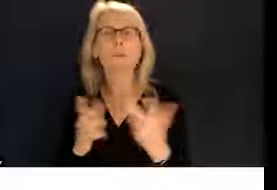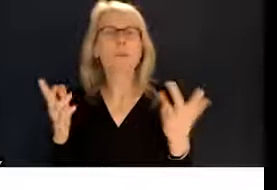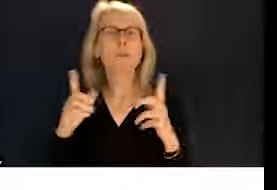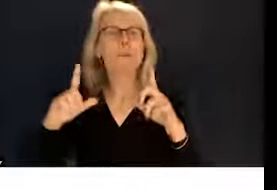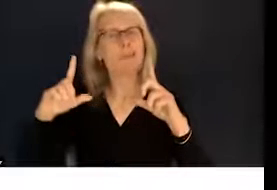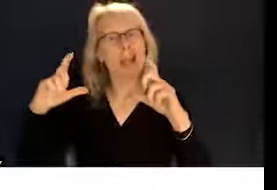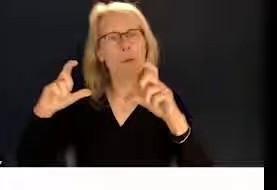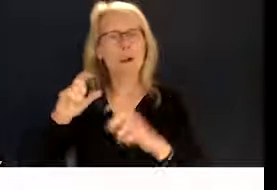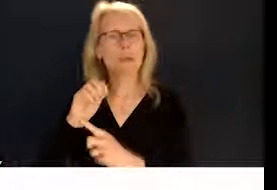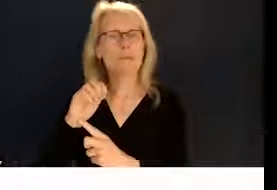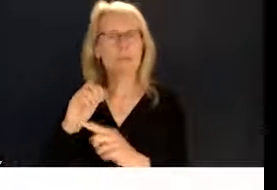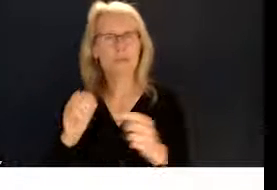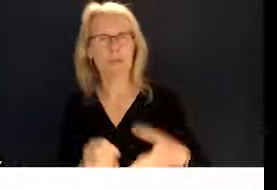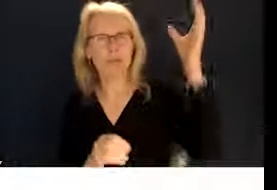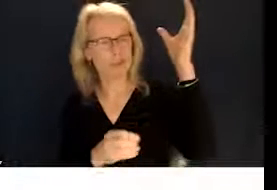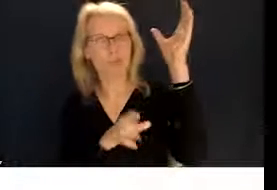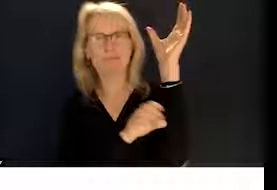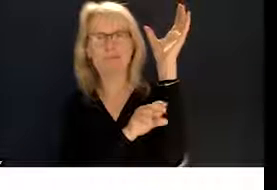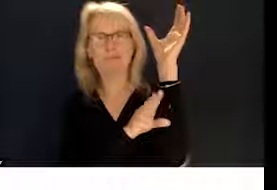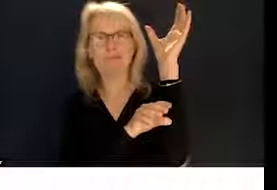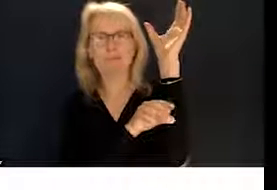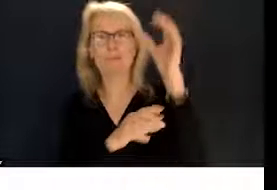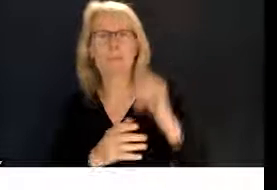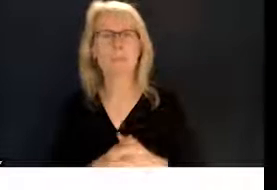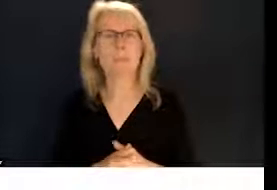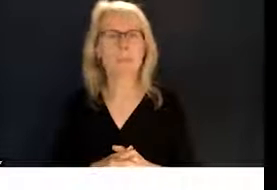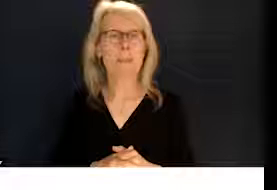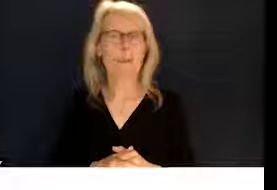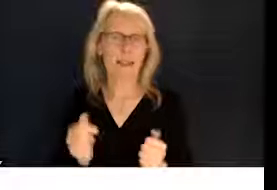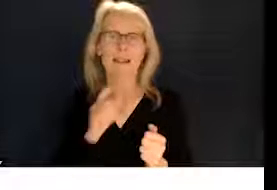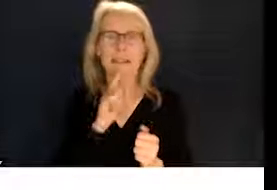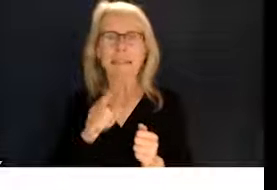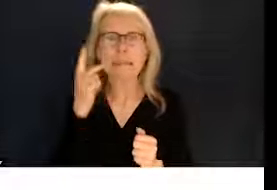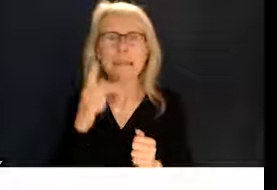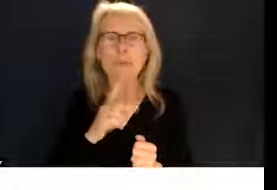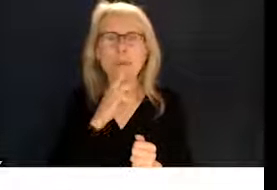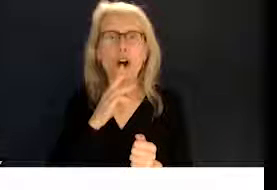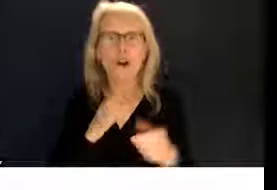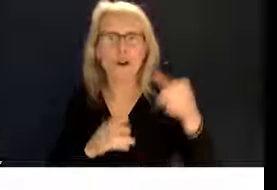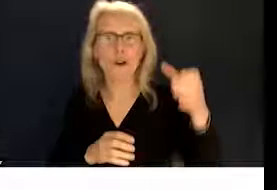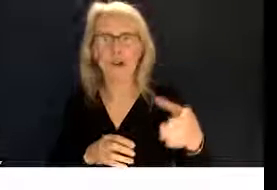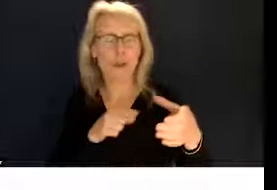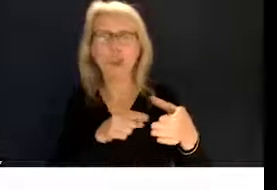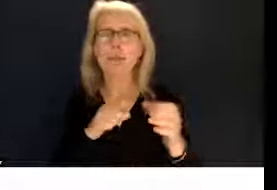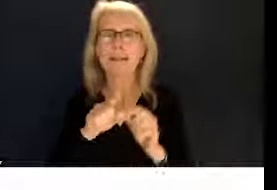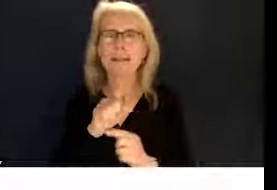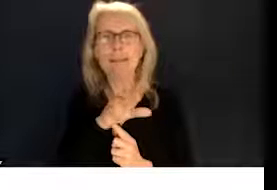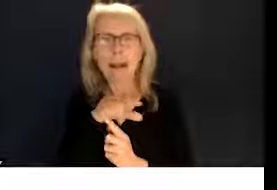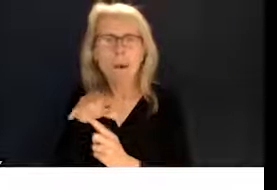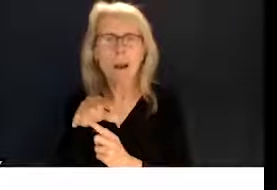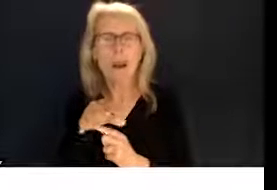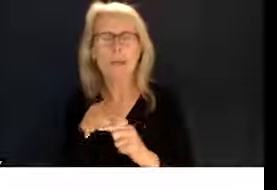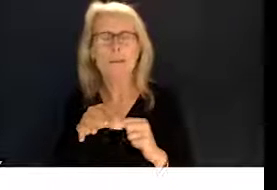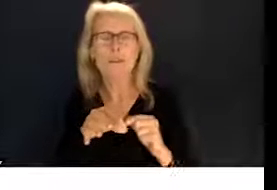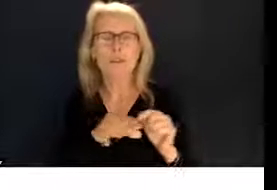traps. Honestly, no bigger than this jar of water right here. Placed them all over the city